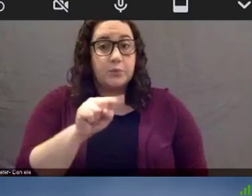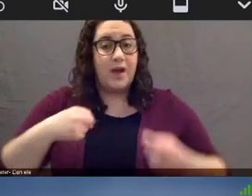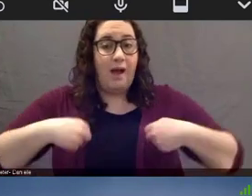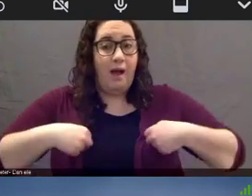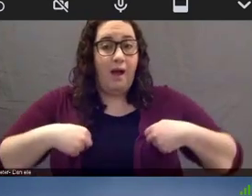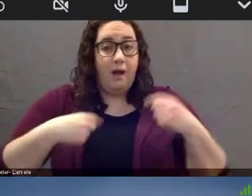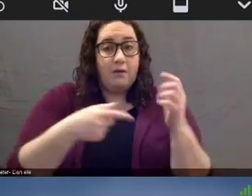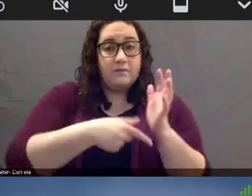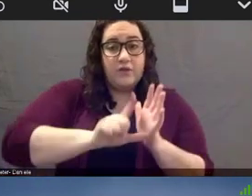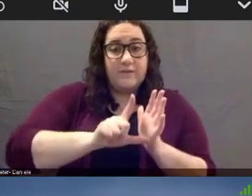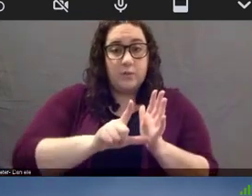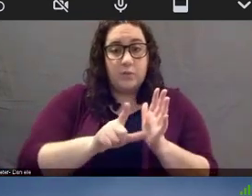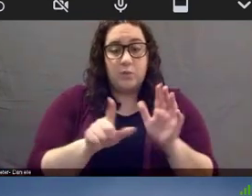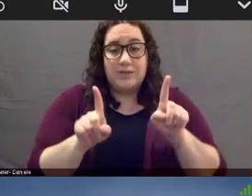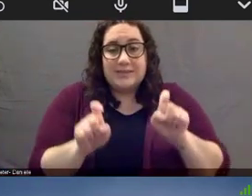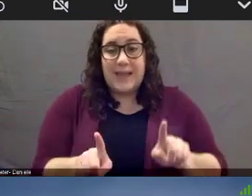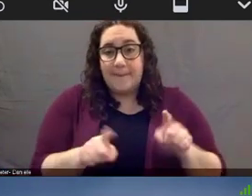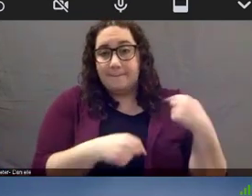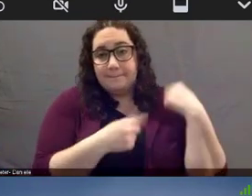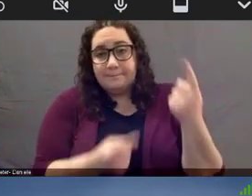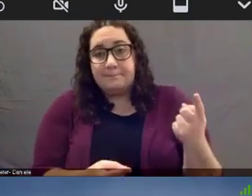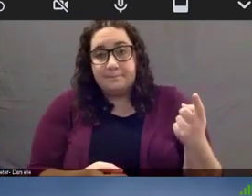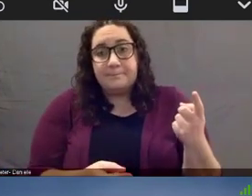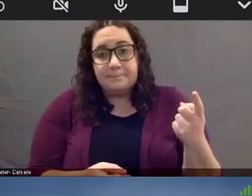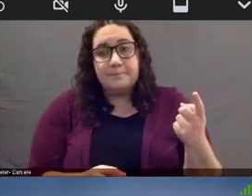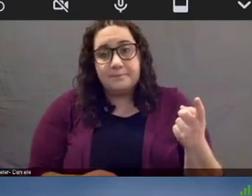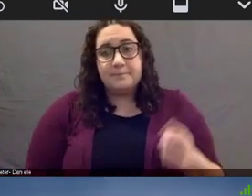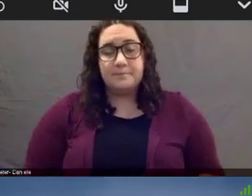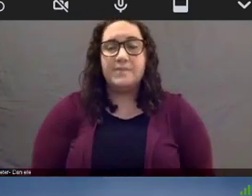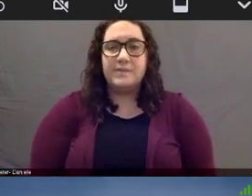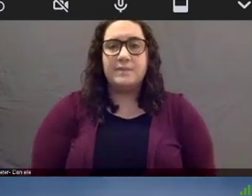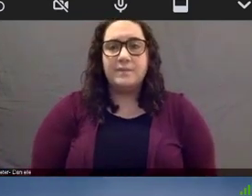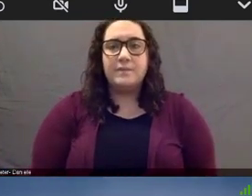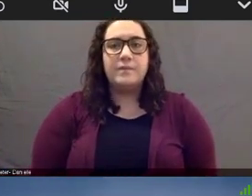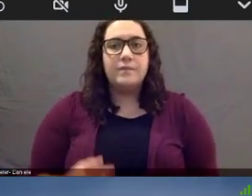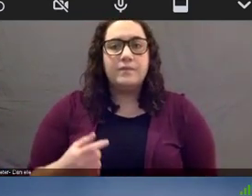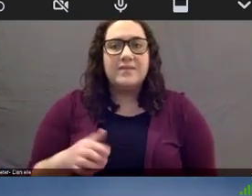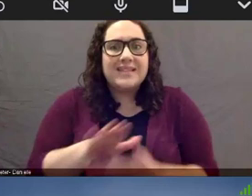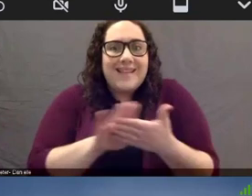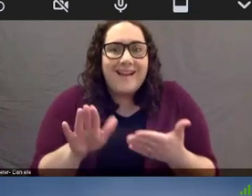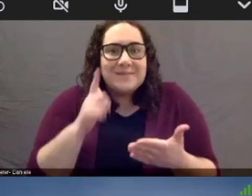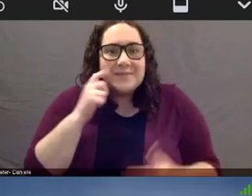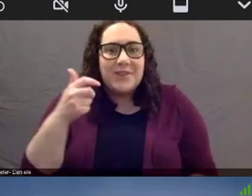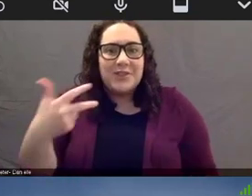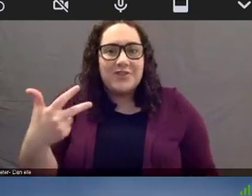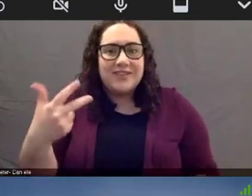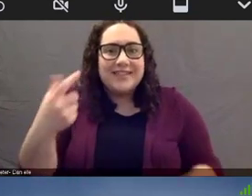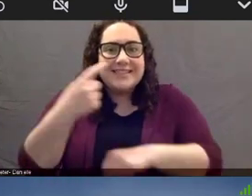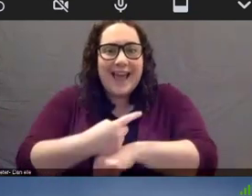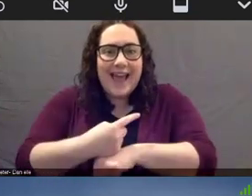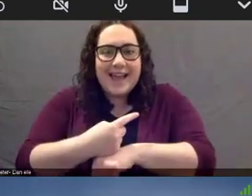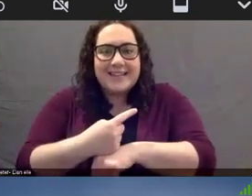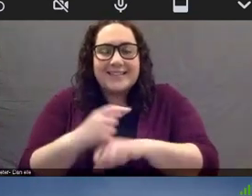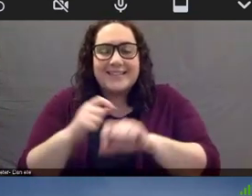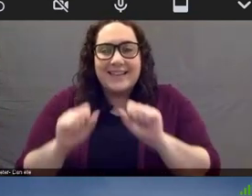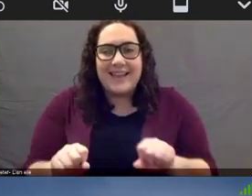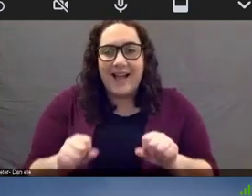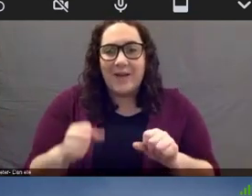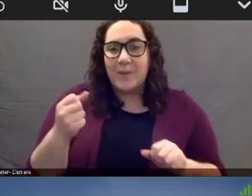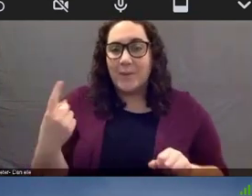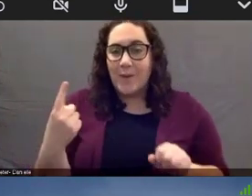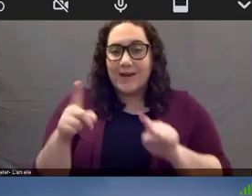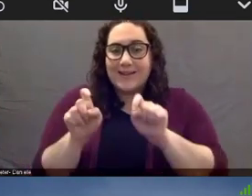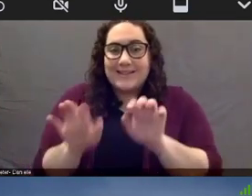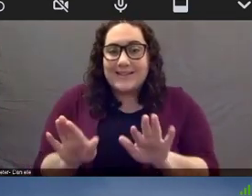I think it makes sense to do, and sort of the timeline works out because we have three classes. So at least tentatively, that's what I'm going to